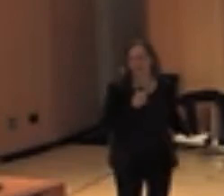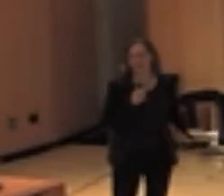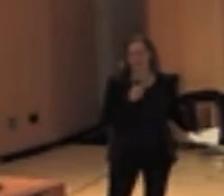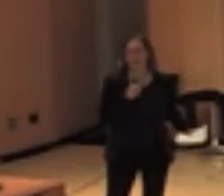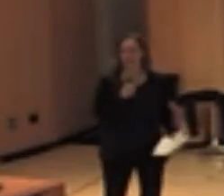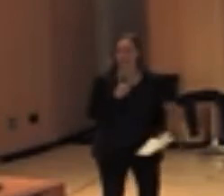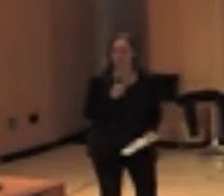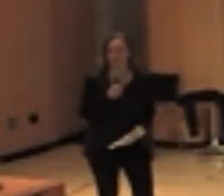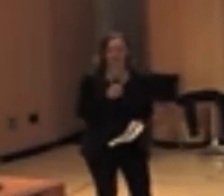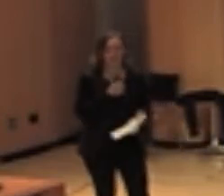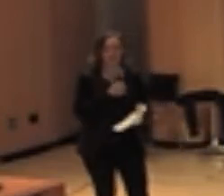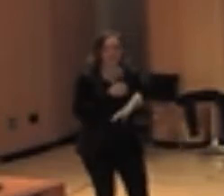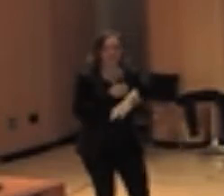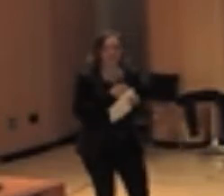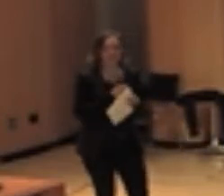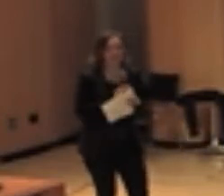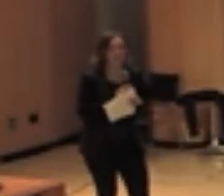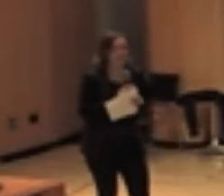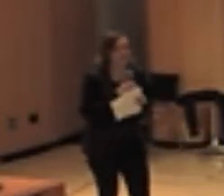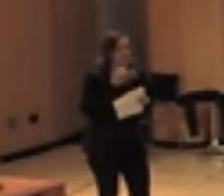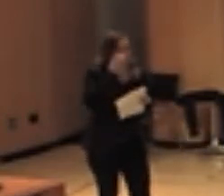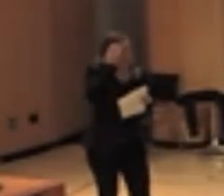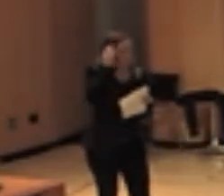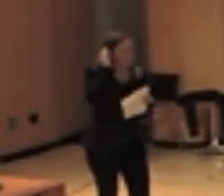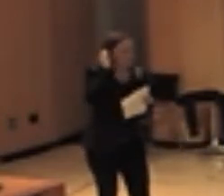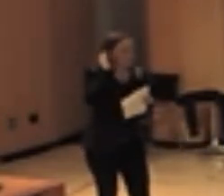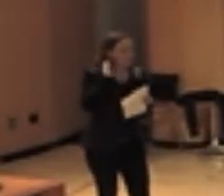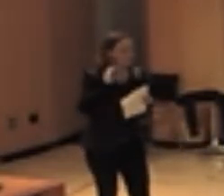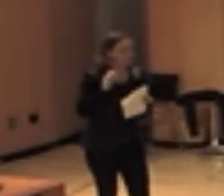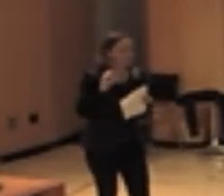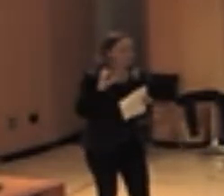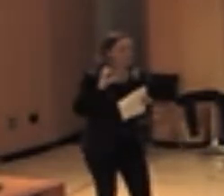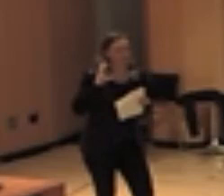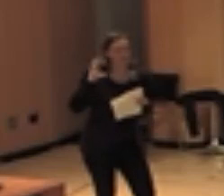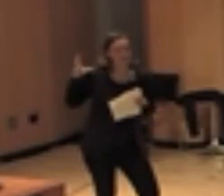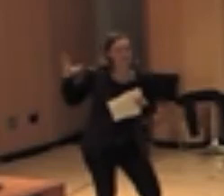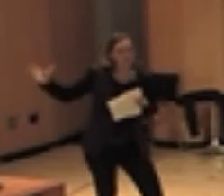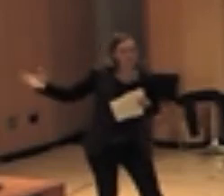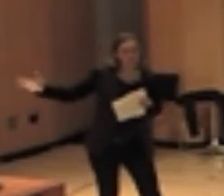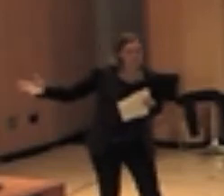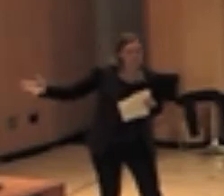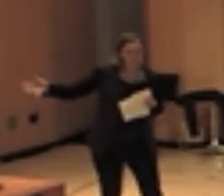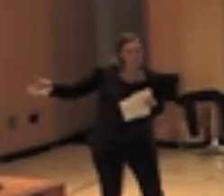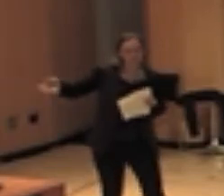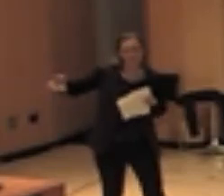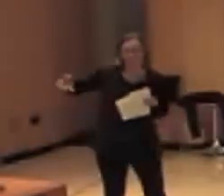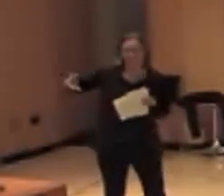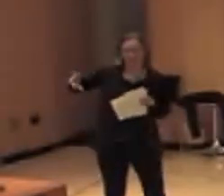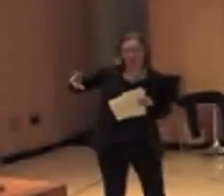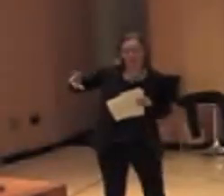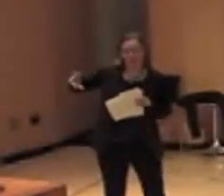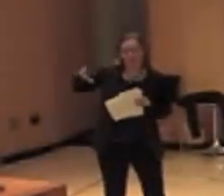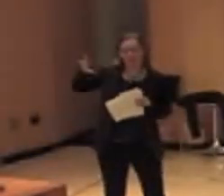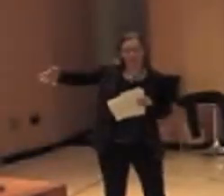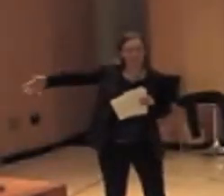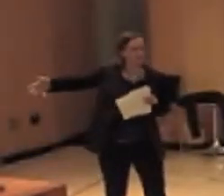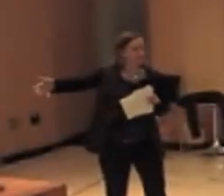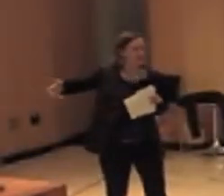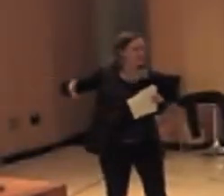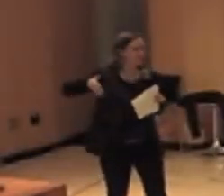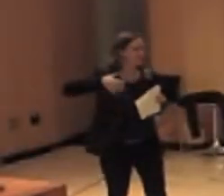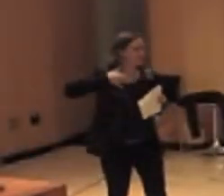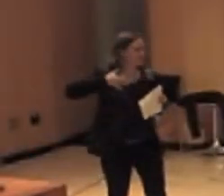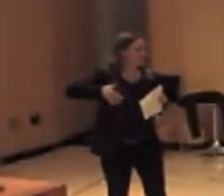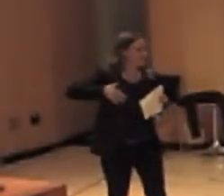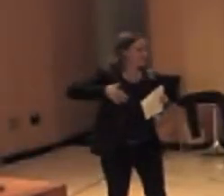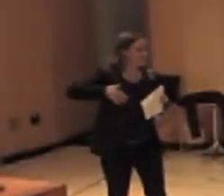but I don't think that's necessarily true and what's what's interesting about you know F's work are so Universal um and that's why people